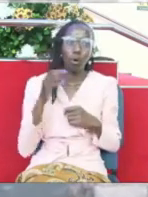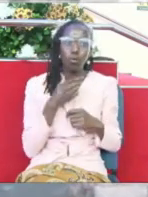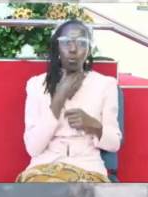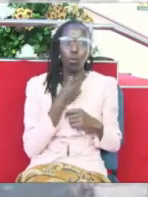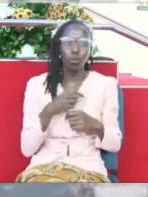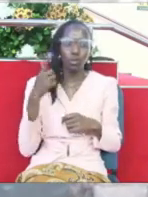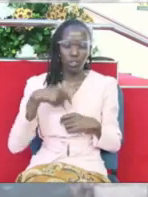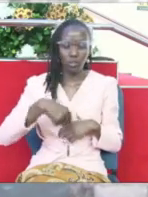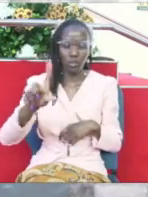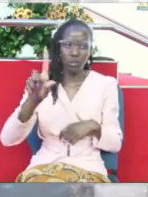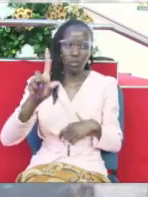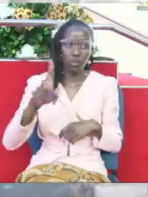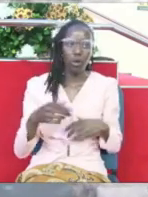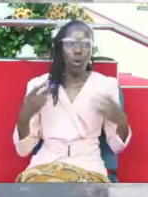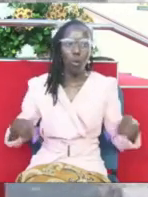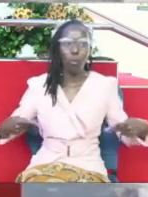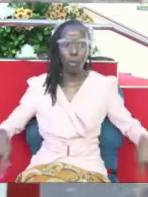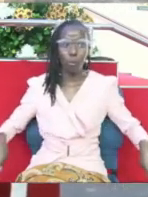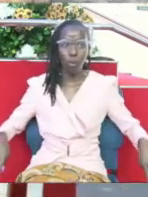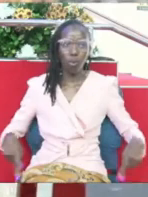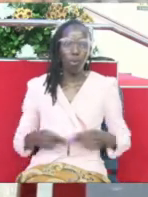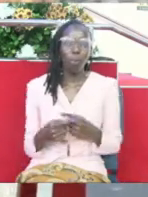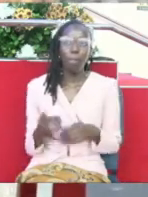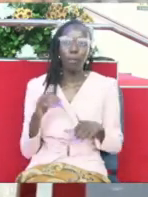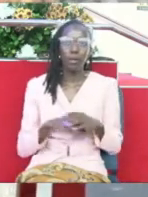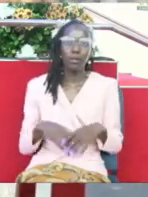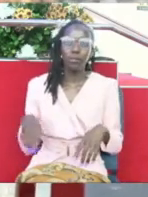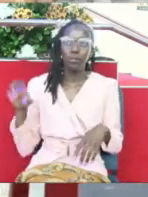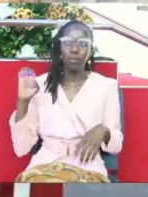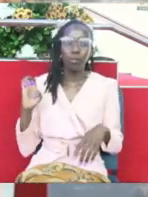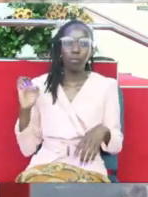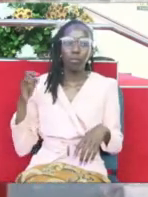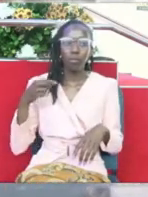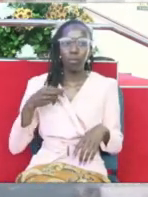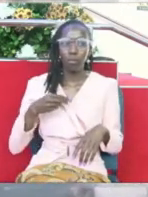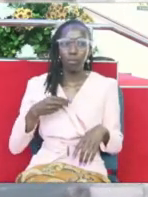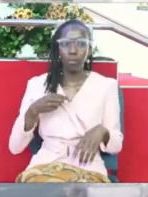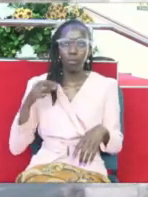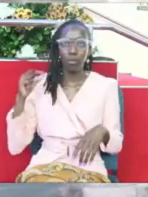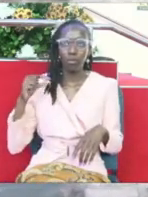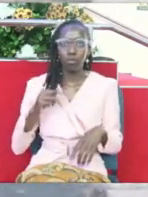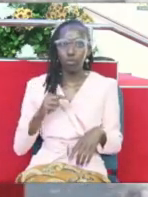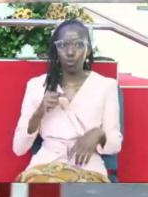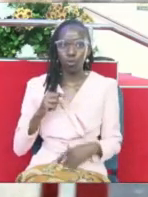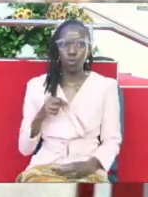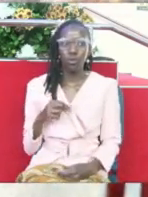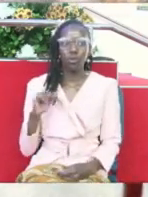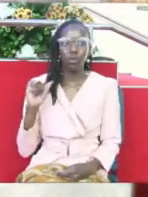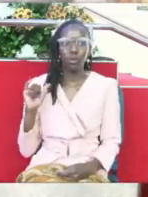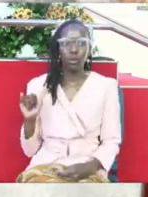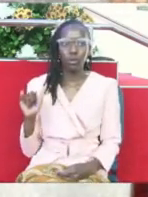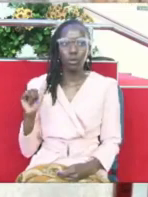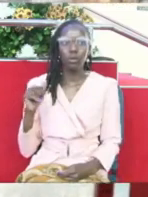that. Ukiangalia kwamba Musa hakusema alikuwa nimengoja. Moses is like, who am I going to tell them has sent me? Musa